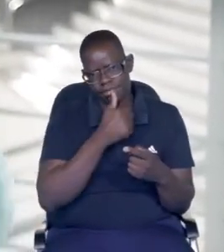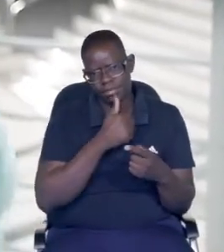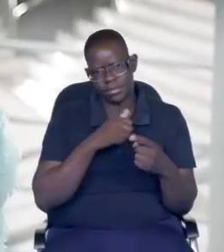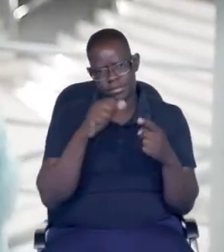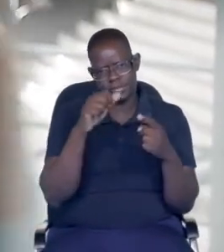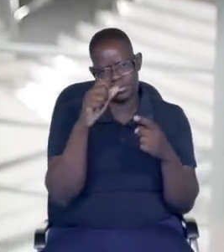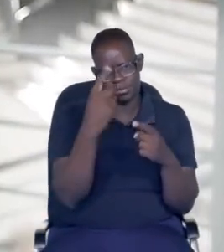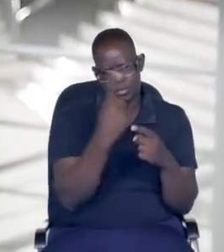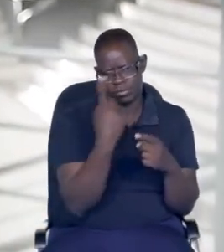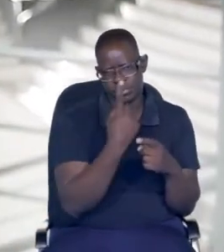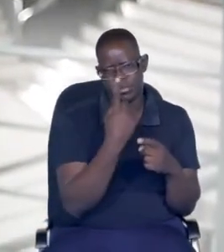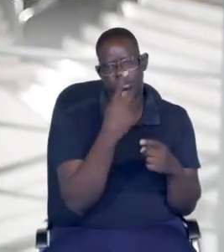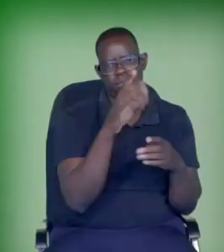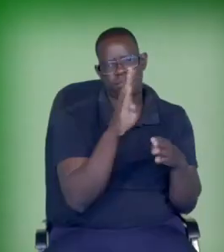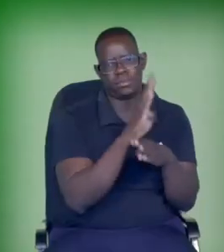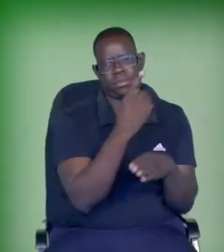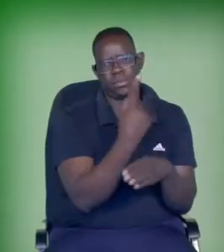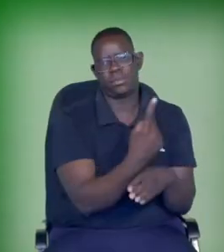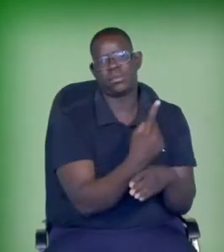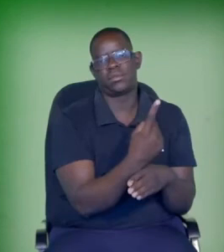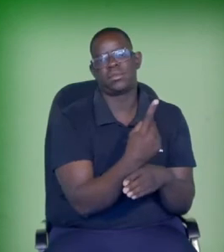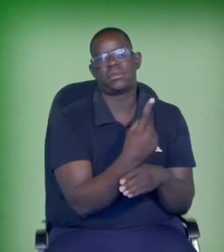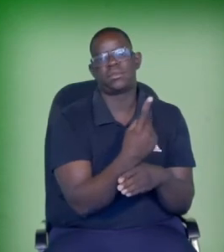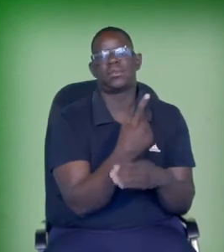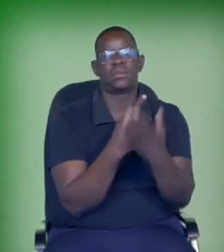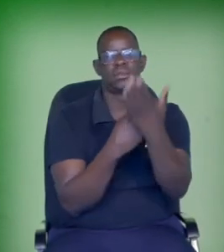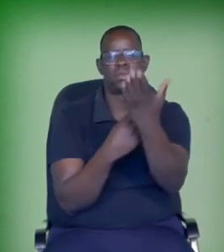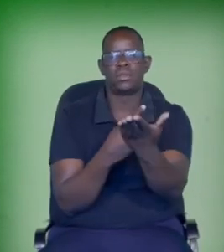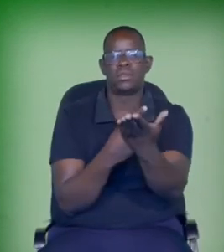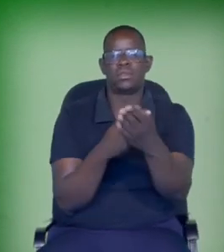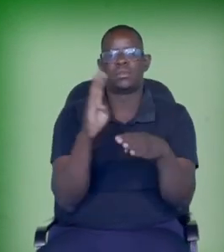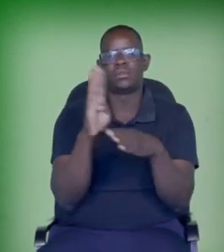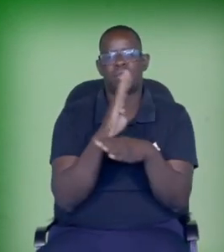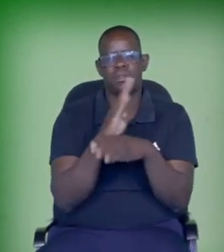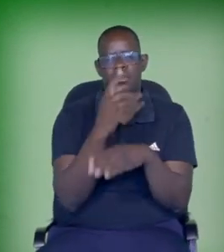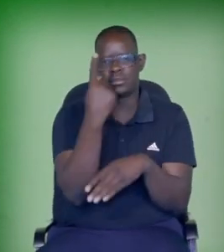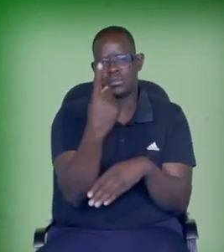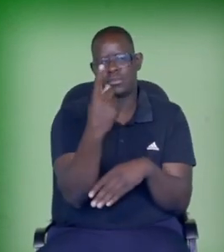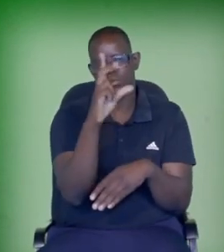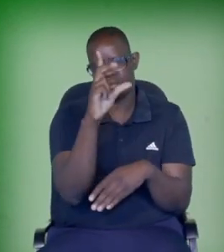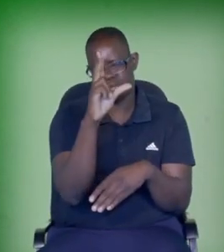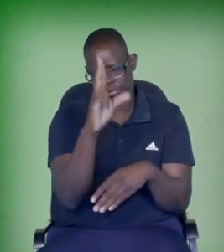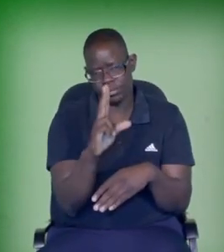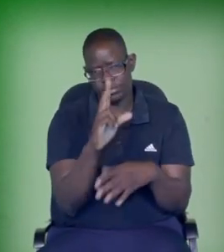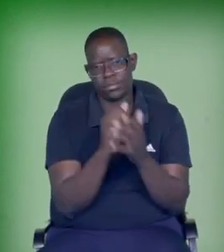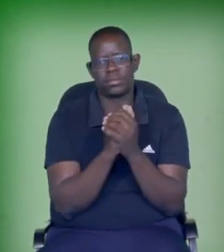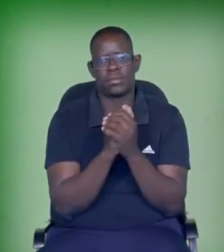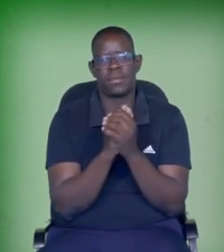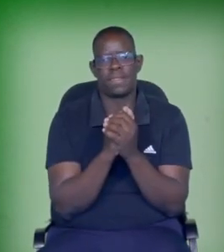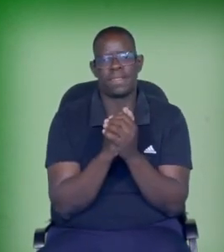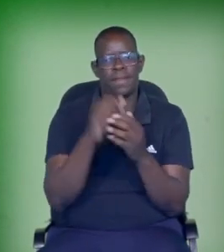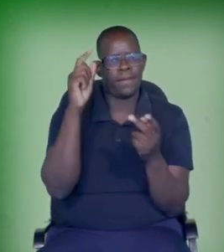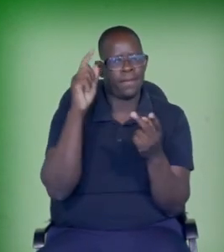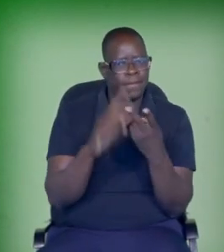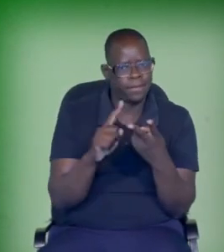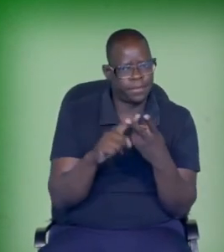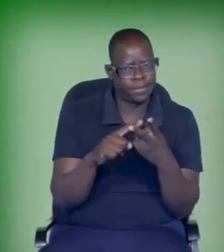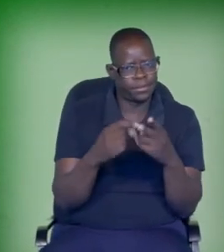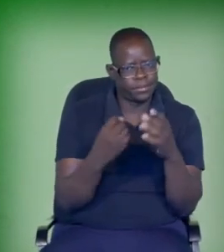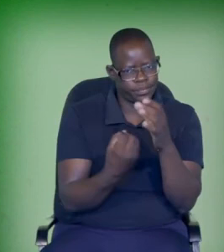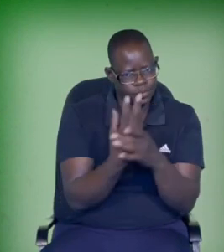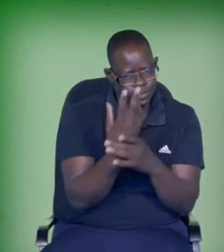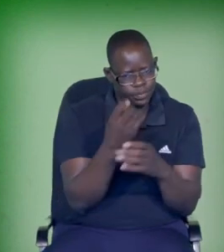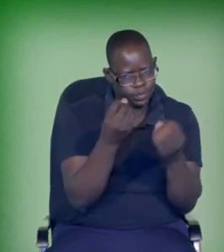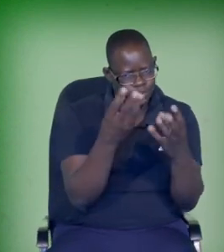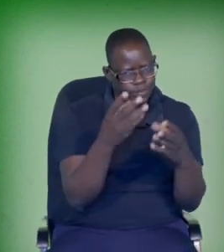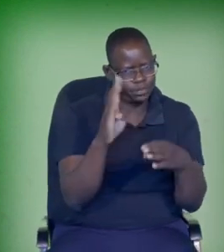means you are the only owner. A sole trader is when a business is owned by one person. The owner provides the capital